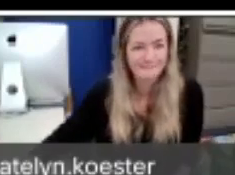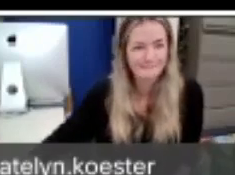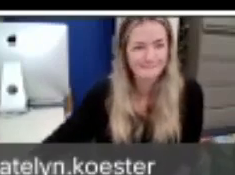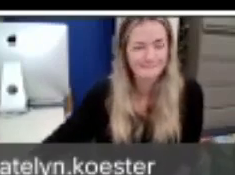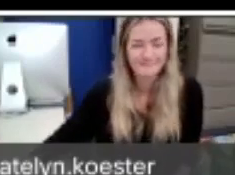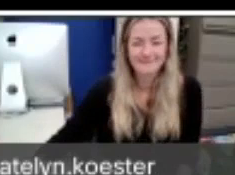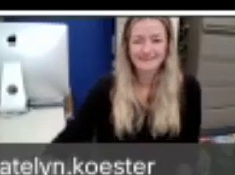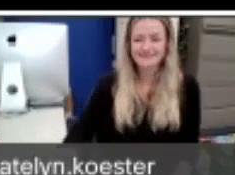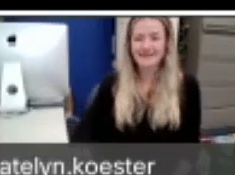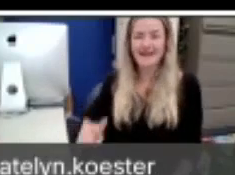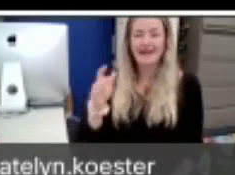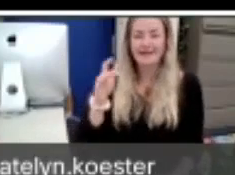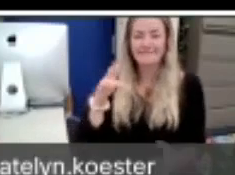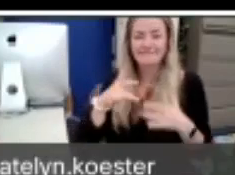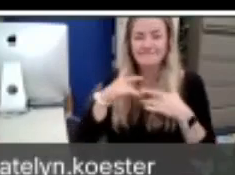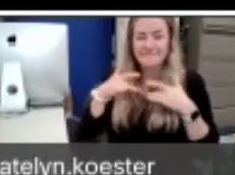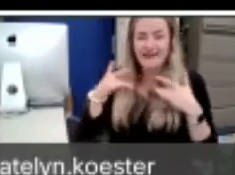suppose.